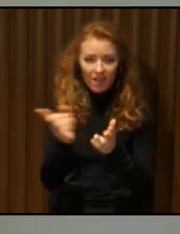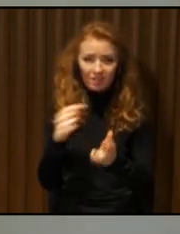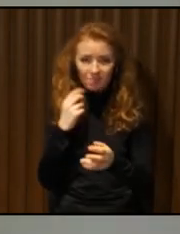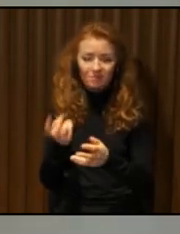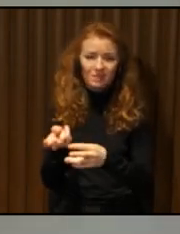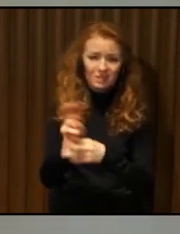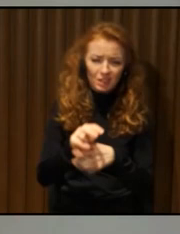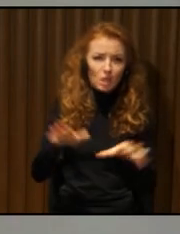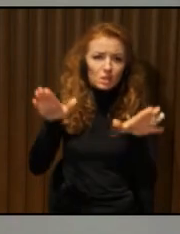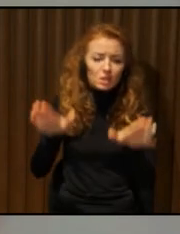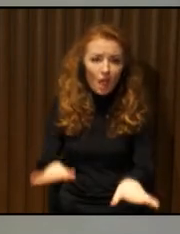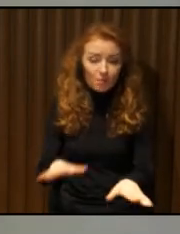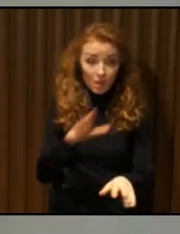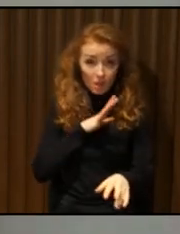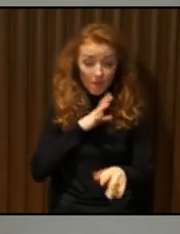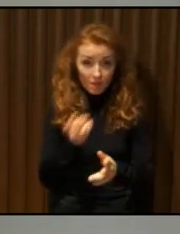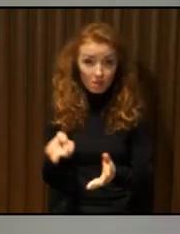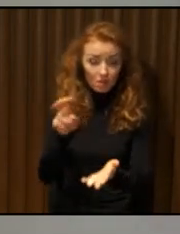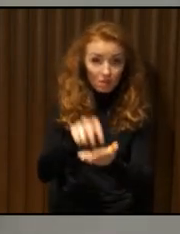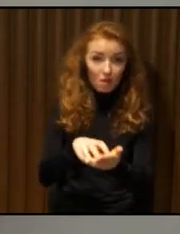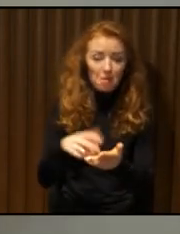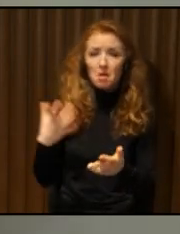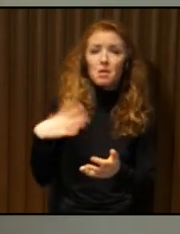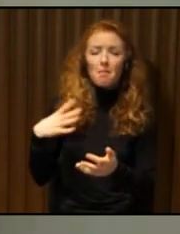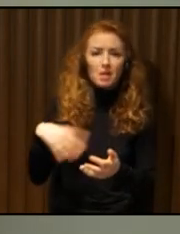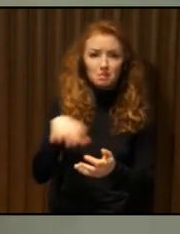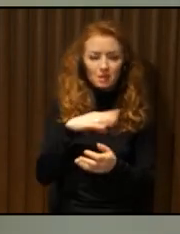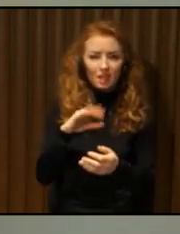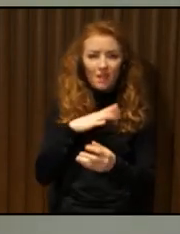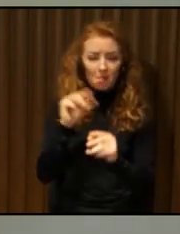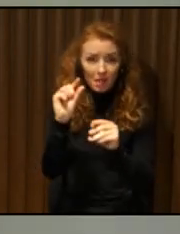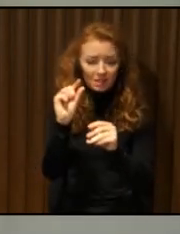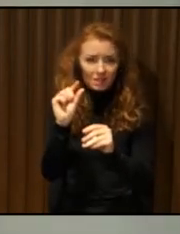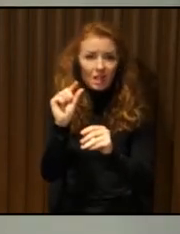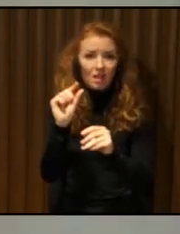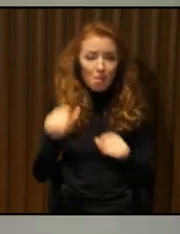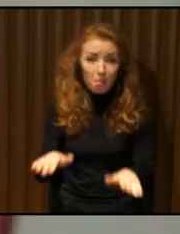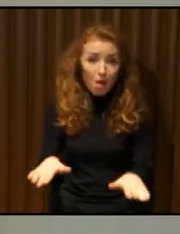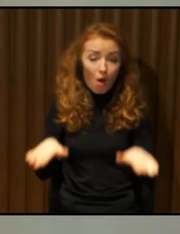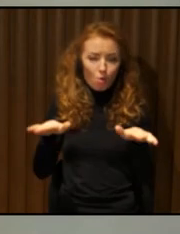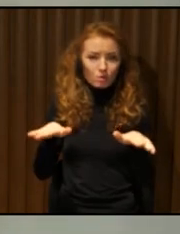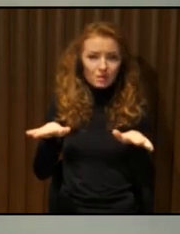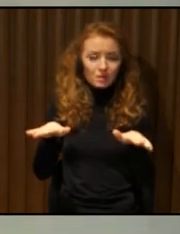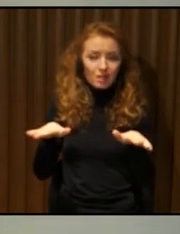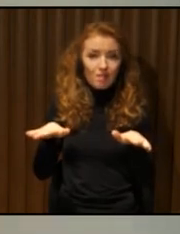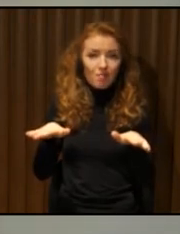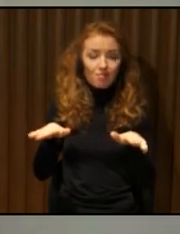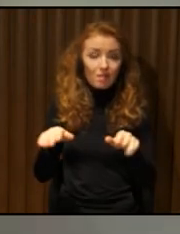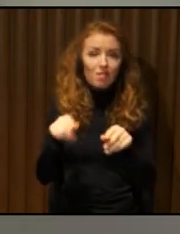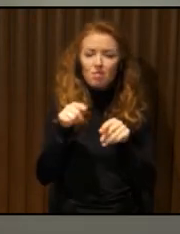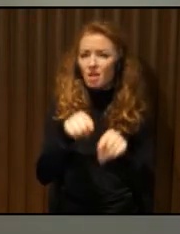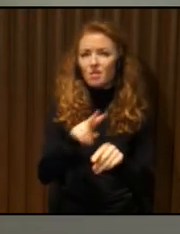don't just pull up the legs? I mean, it's simple. So it's not like inventing